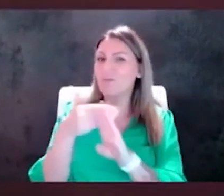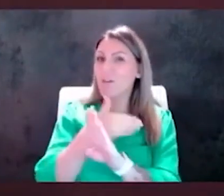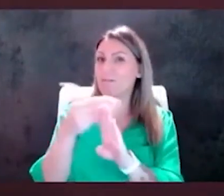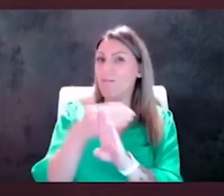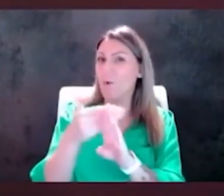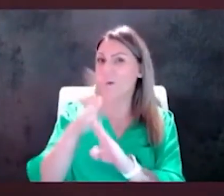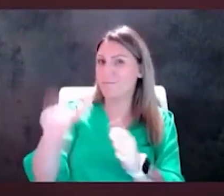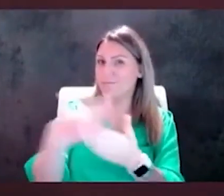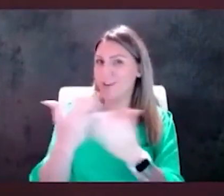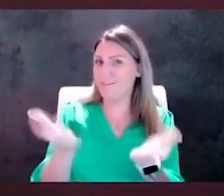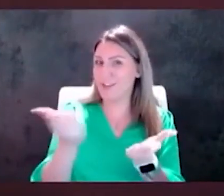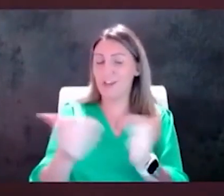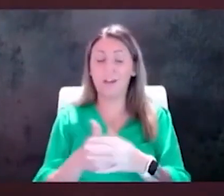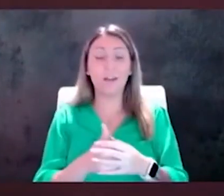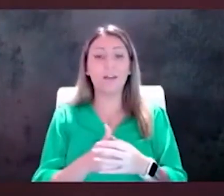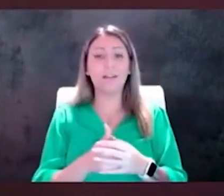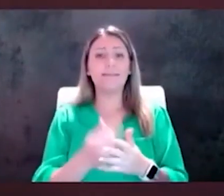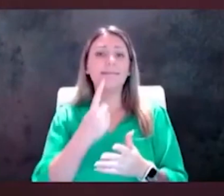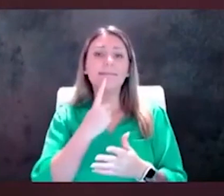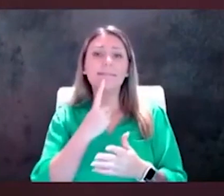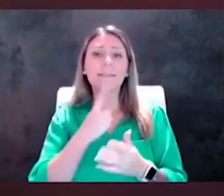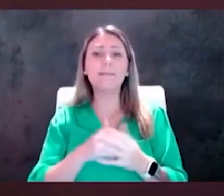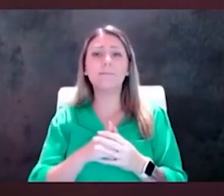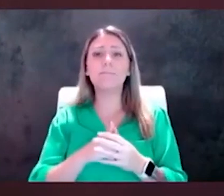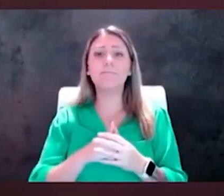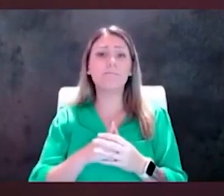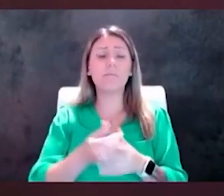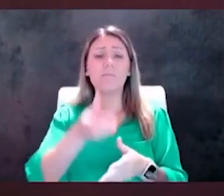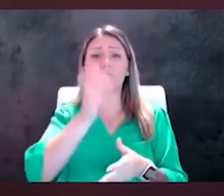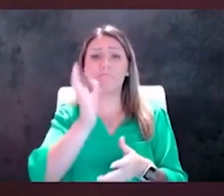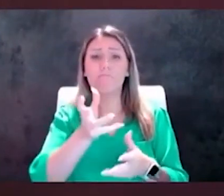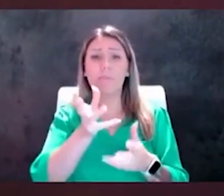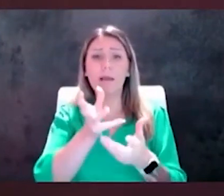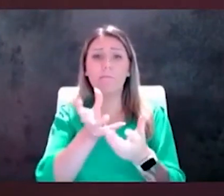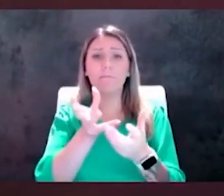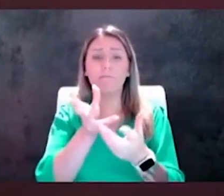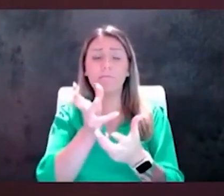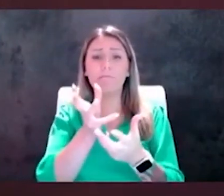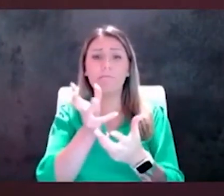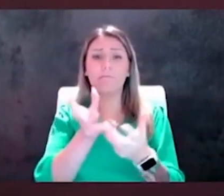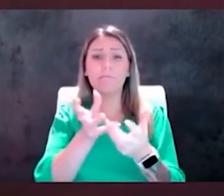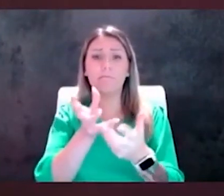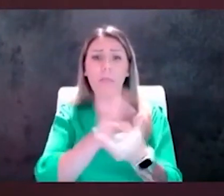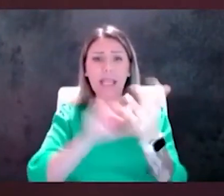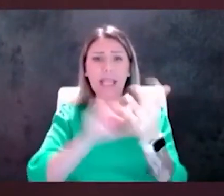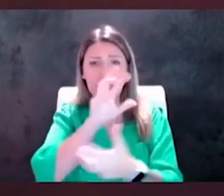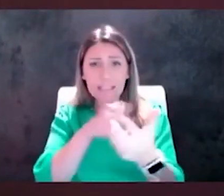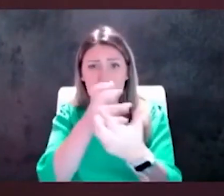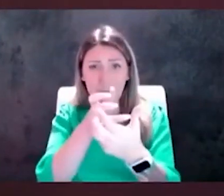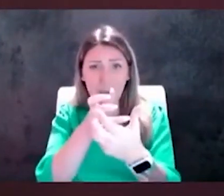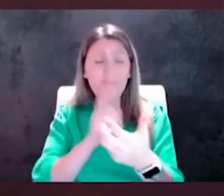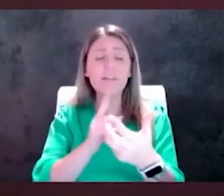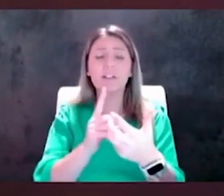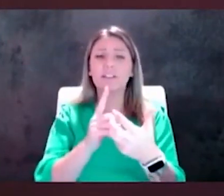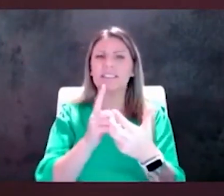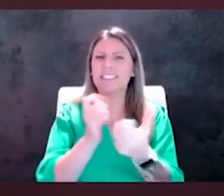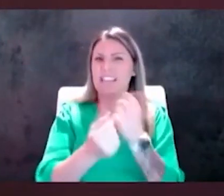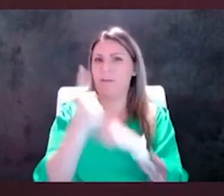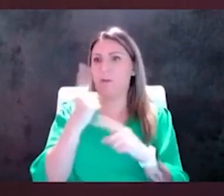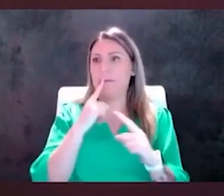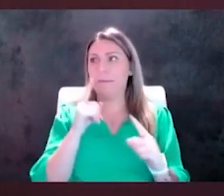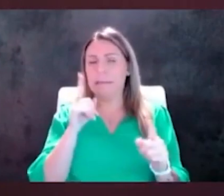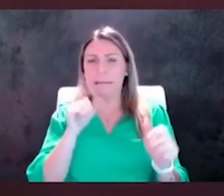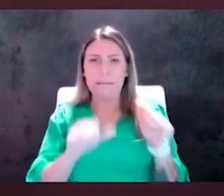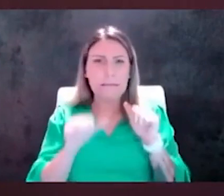just saying that I think that the mix and match is going to be, I think we said it's going to leave everybody a little mixed up about what to do,